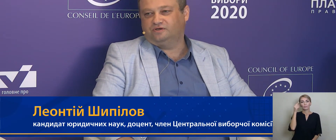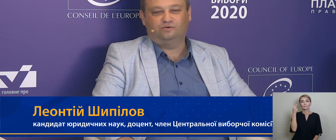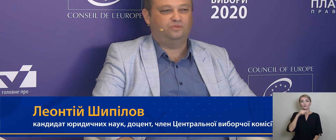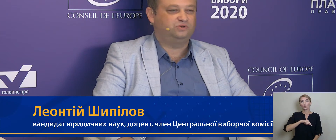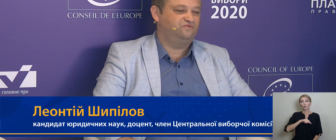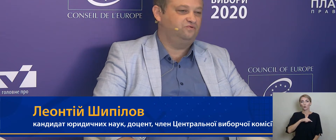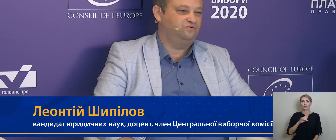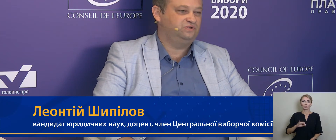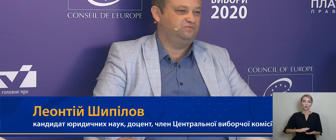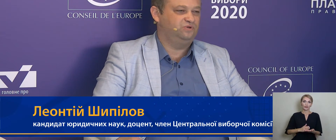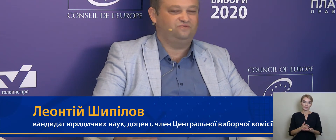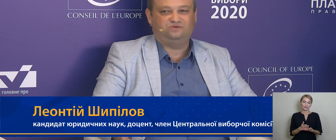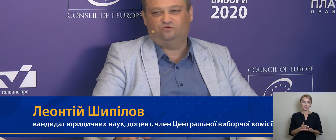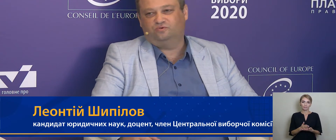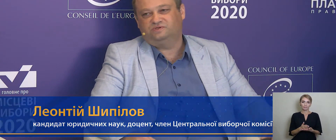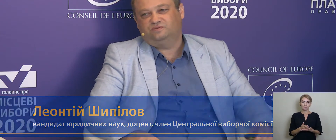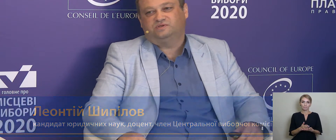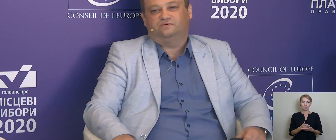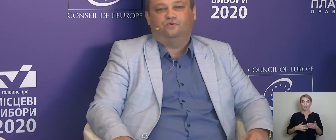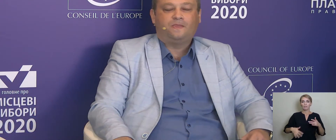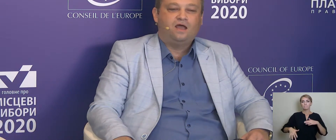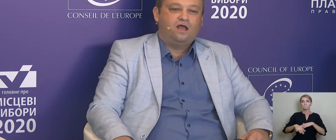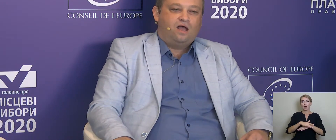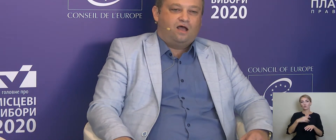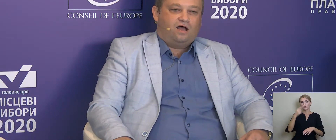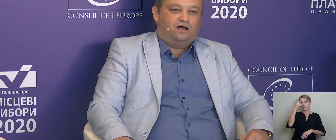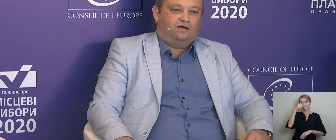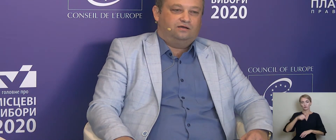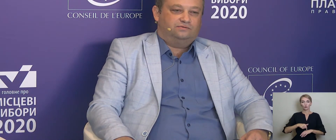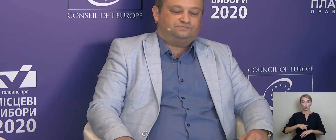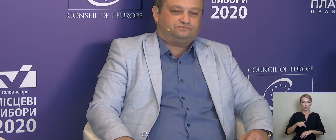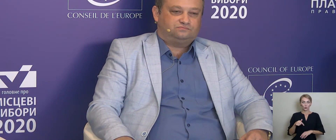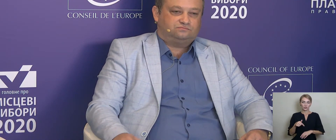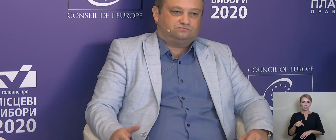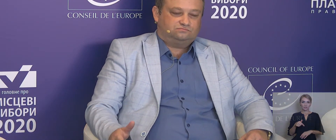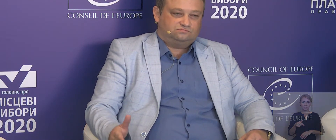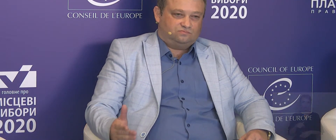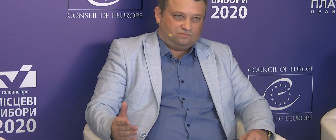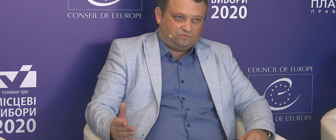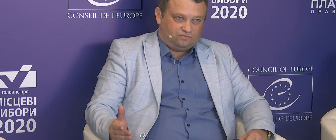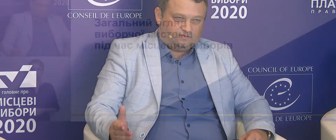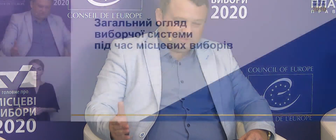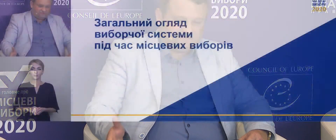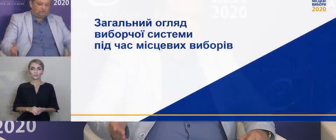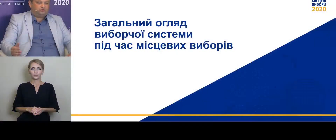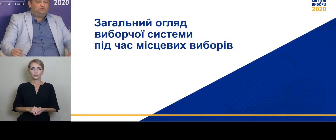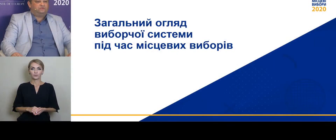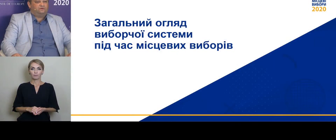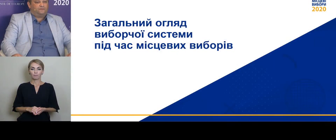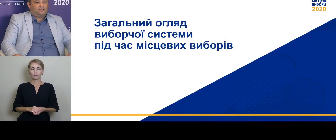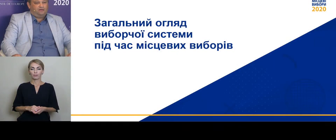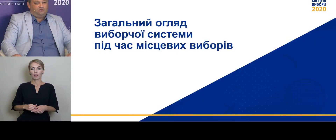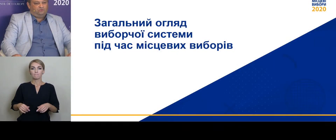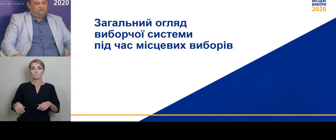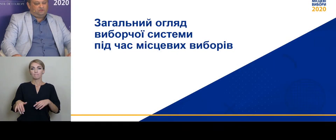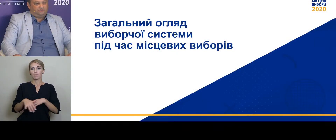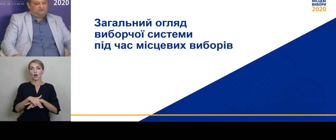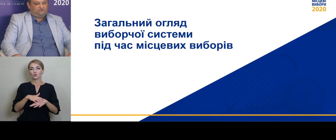He had a classical work about the mindset of general